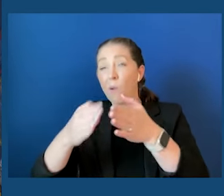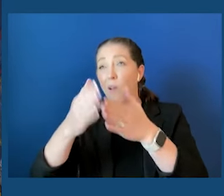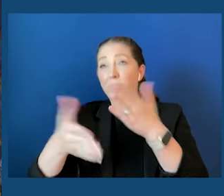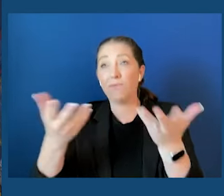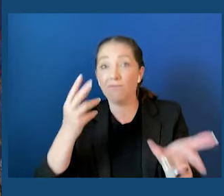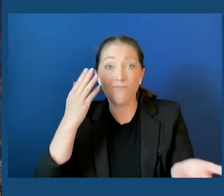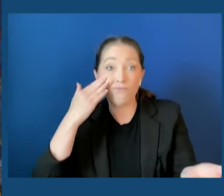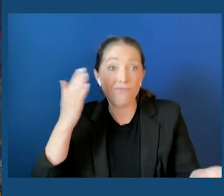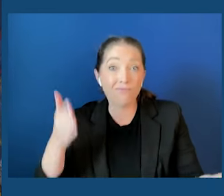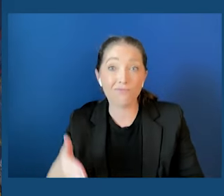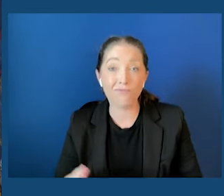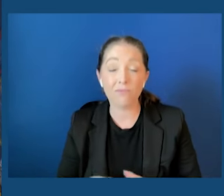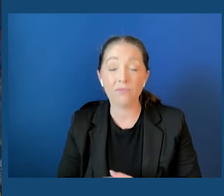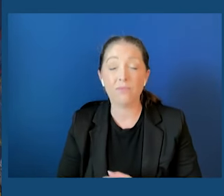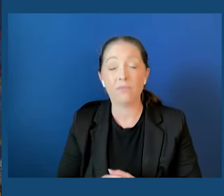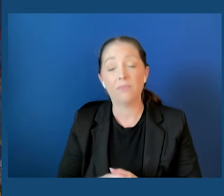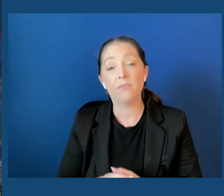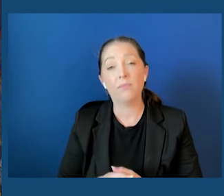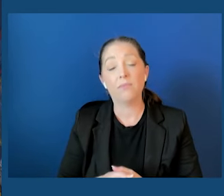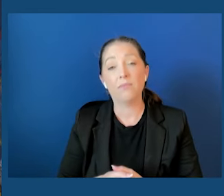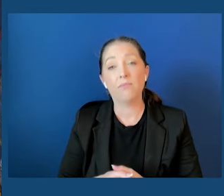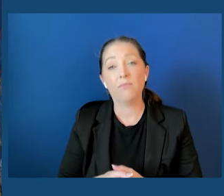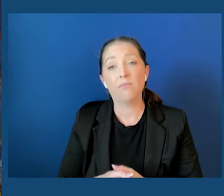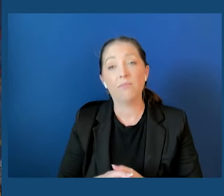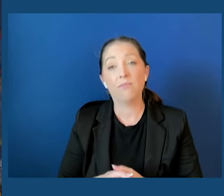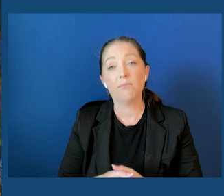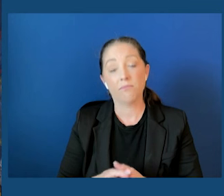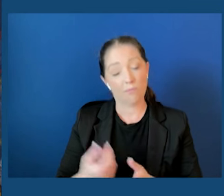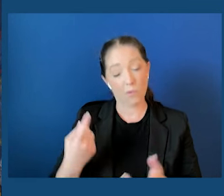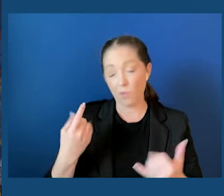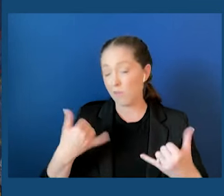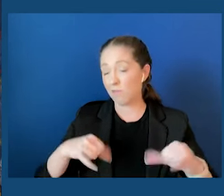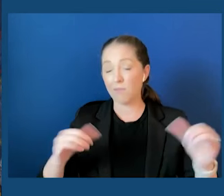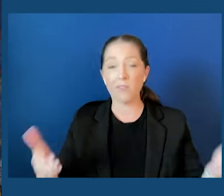But even in that uncertainty, here we are.